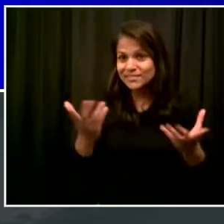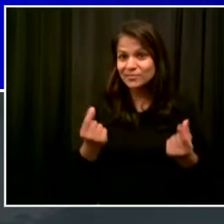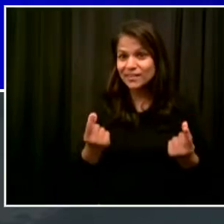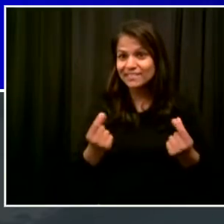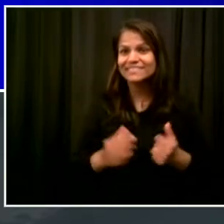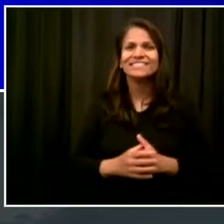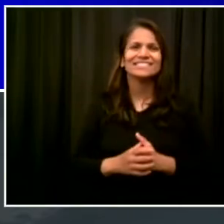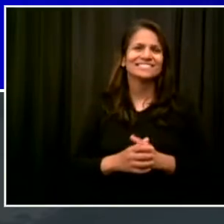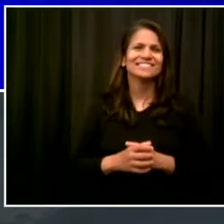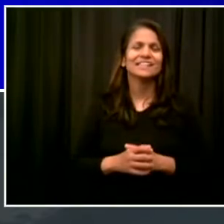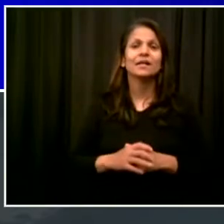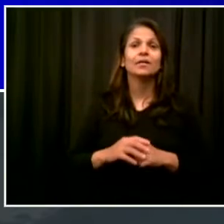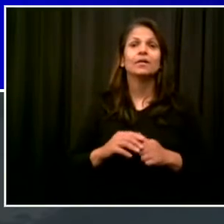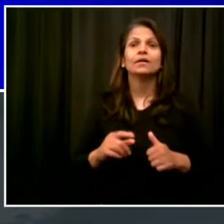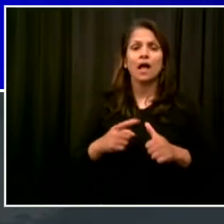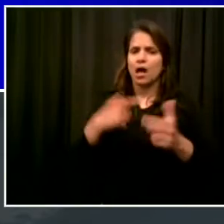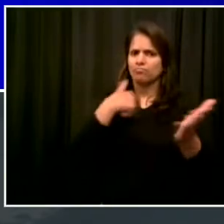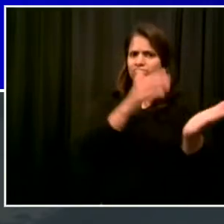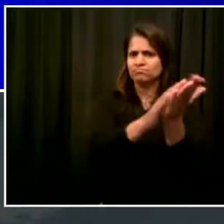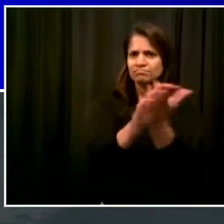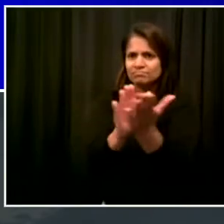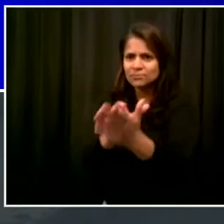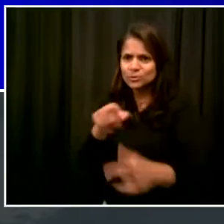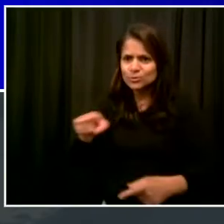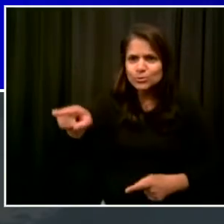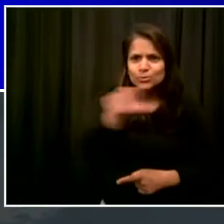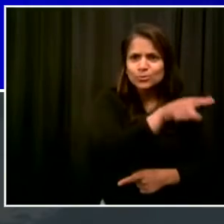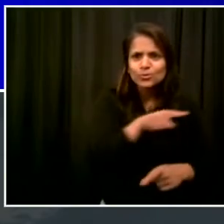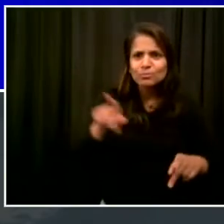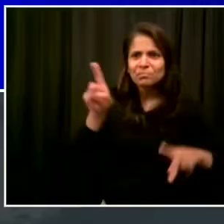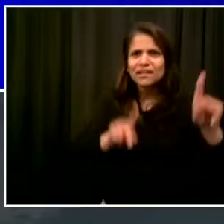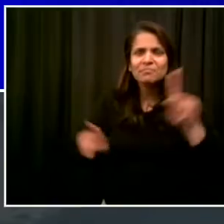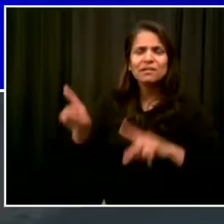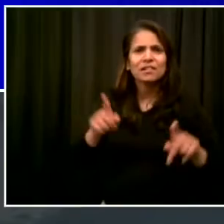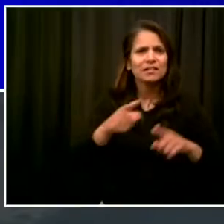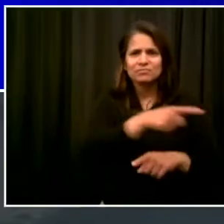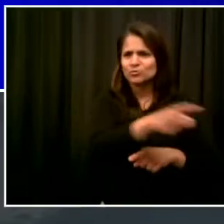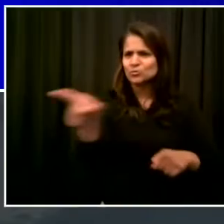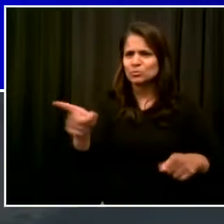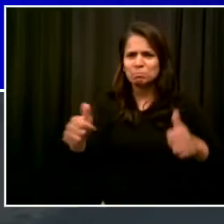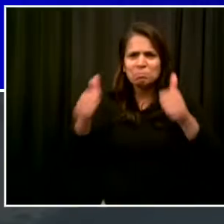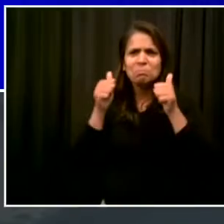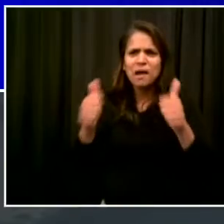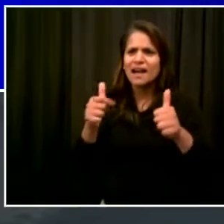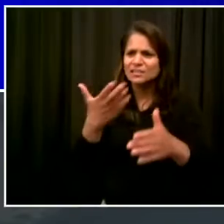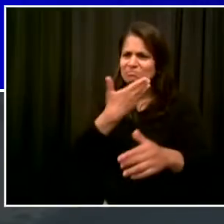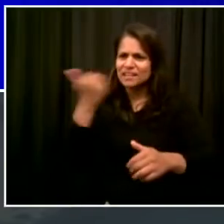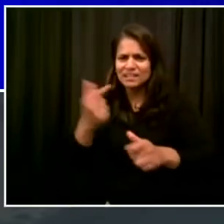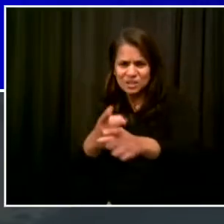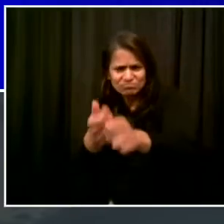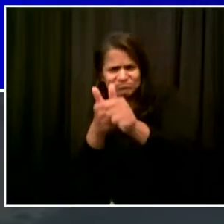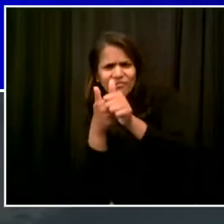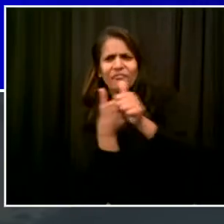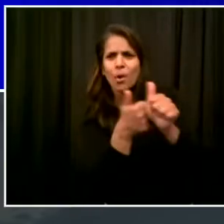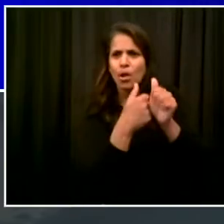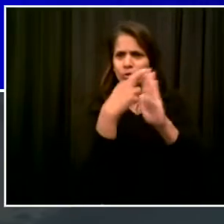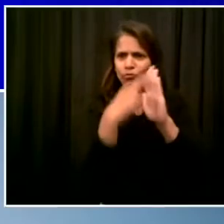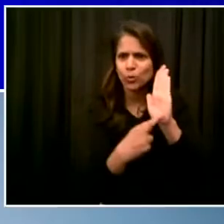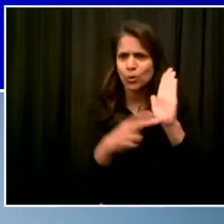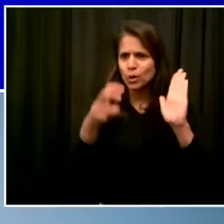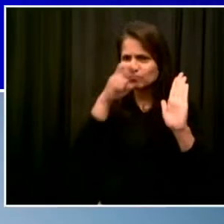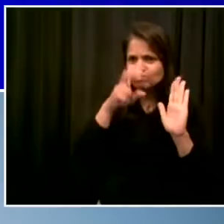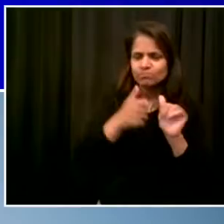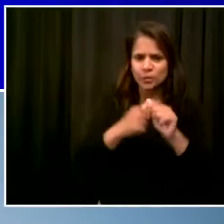the coronavirus, to take the right precautions, to show a lot of toughness and discipline. It has brought us to this day. So, New York City, our beaches will